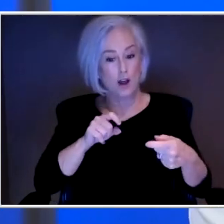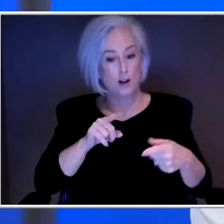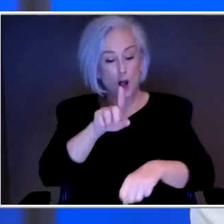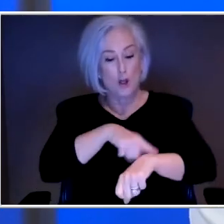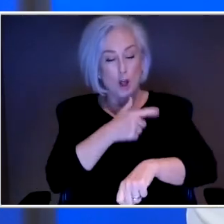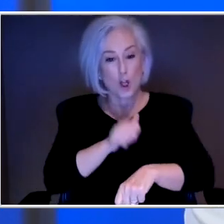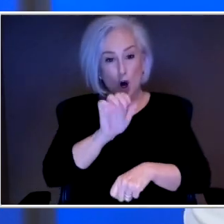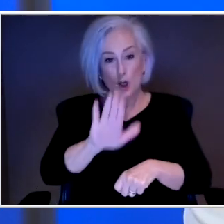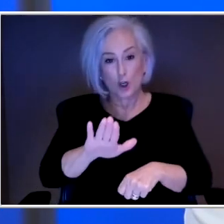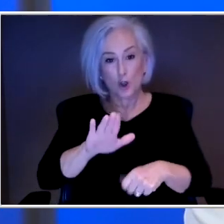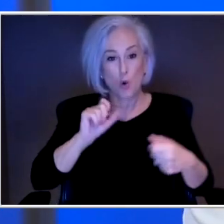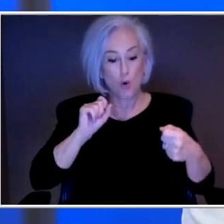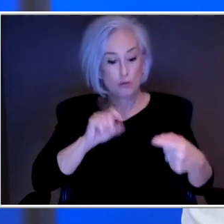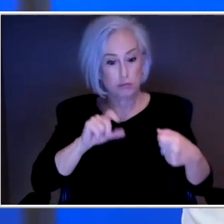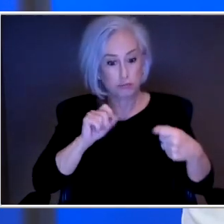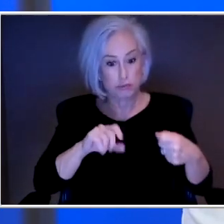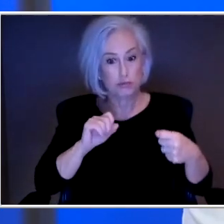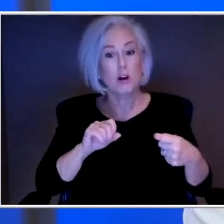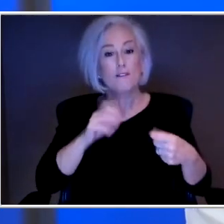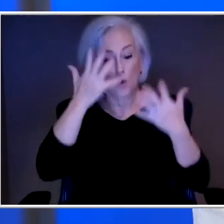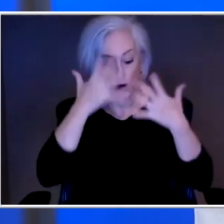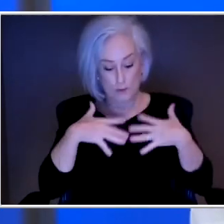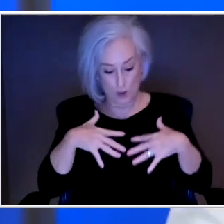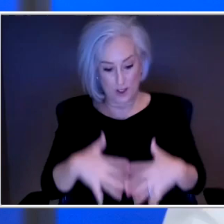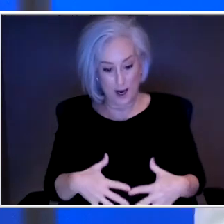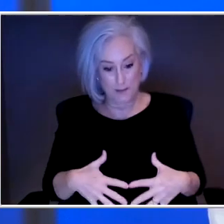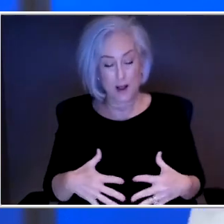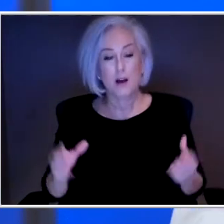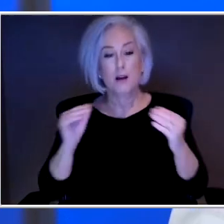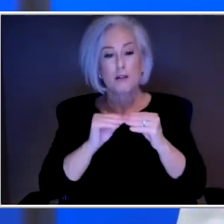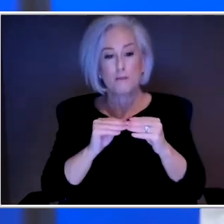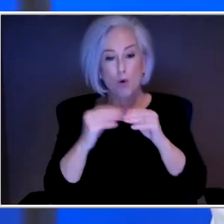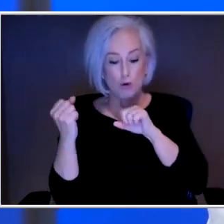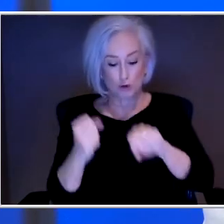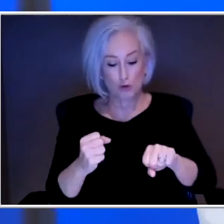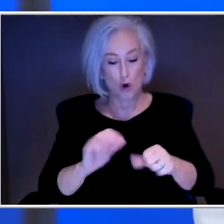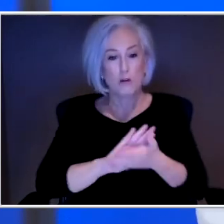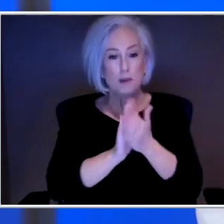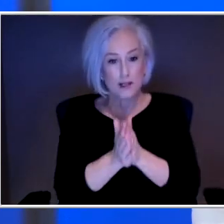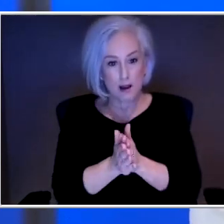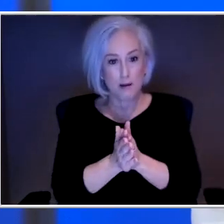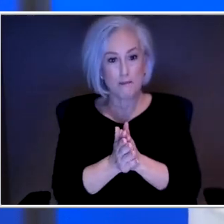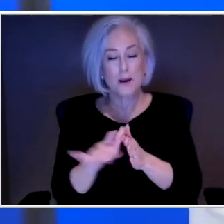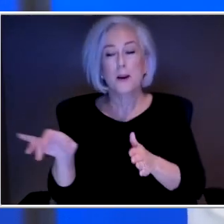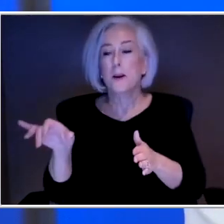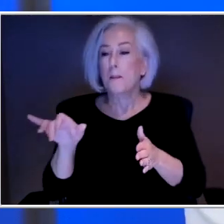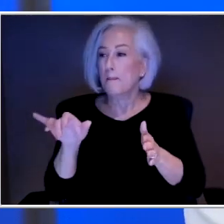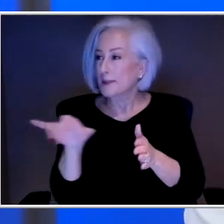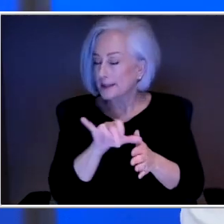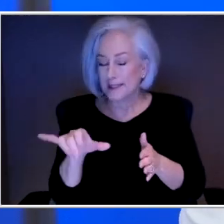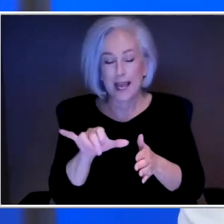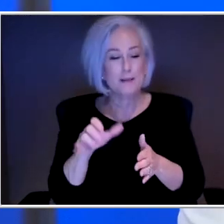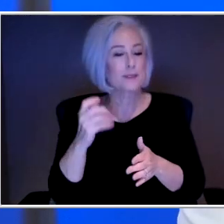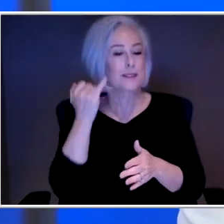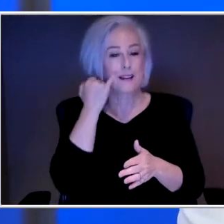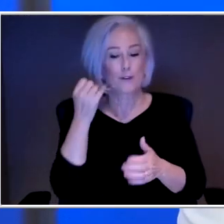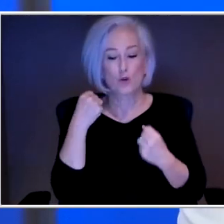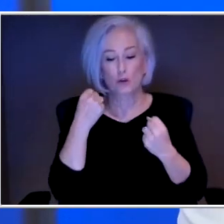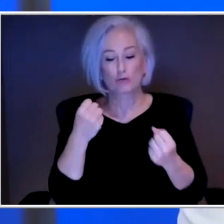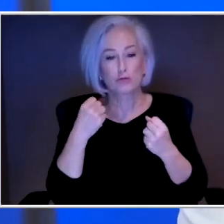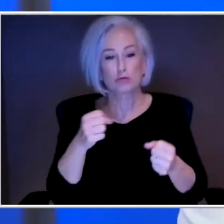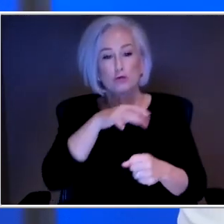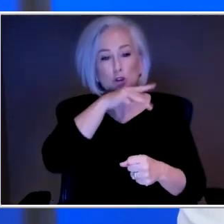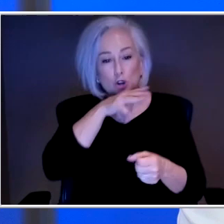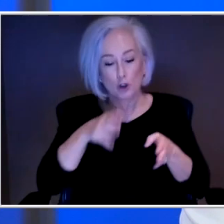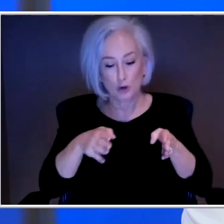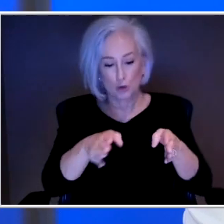stronger that connection gets. And so basically it's like, again, driving down that dirt road every day, and those ruts get deeper and deeper and deeper. And so what